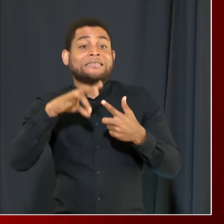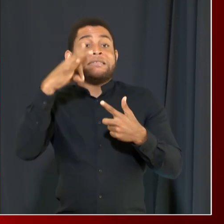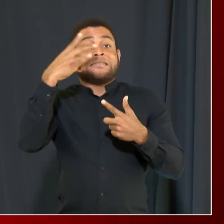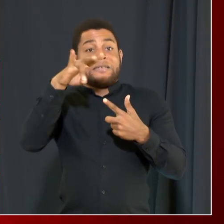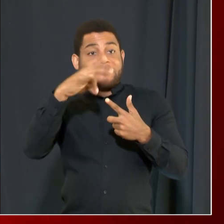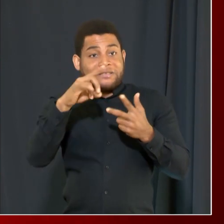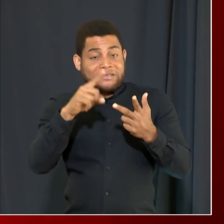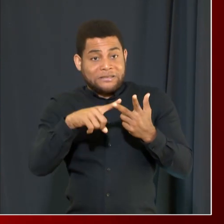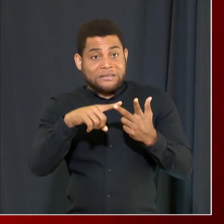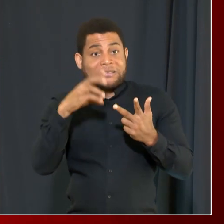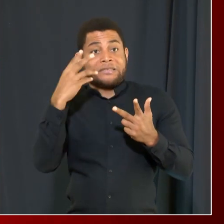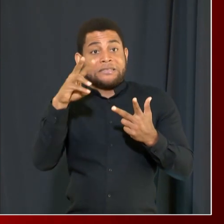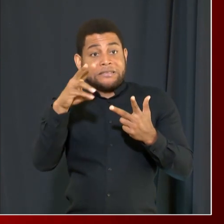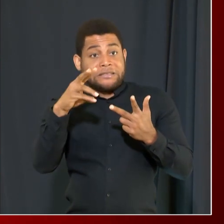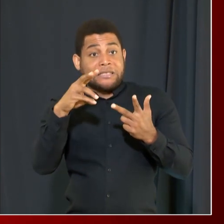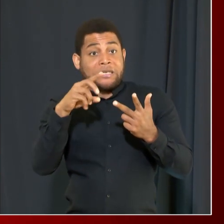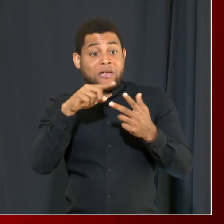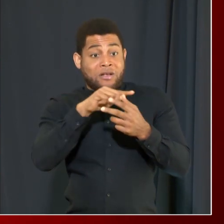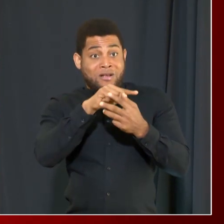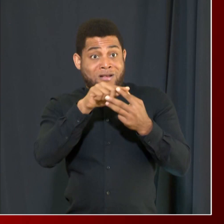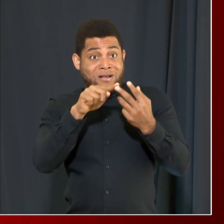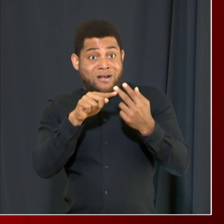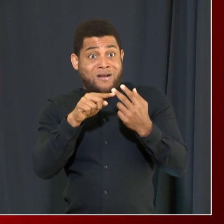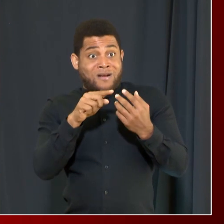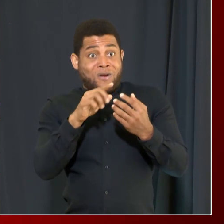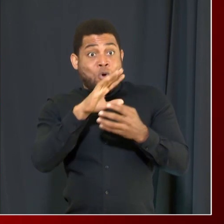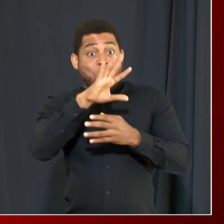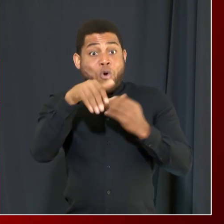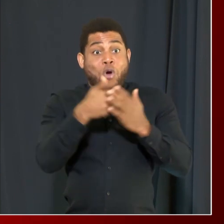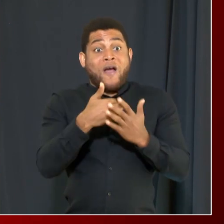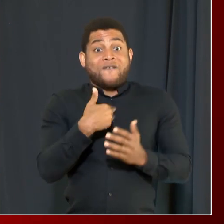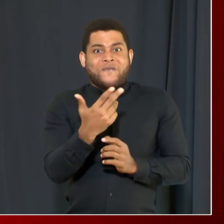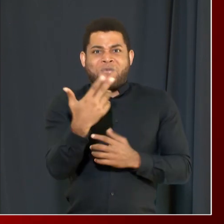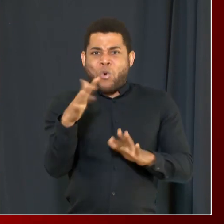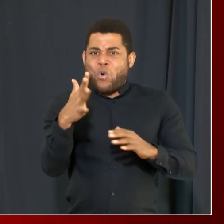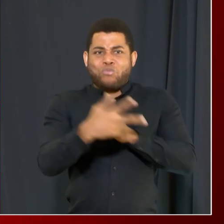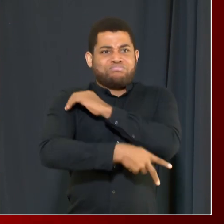of 13 carjacking offenses and 3